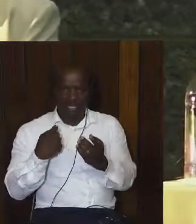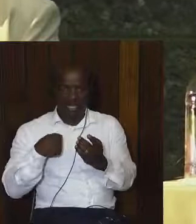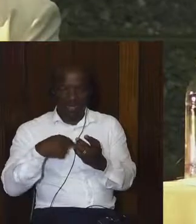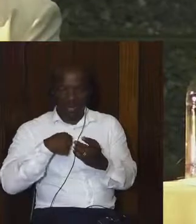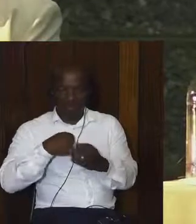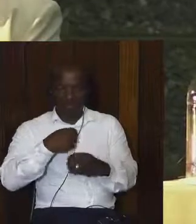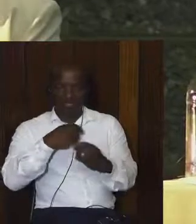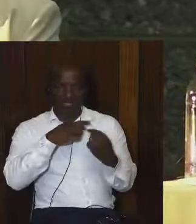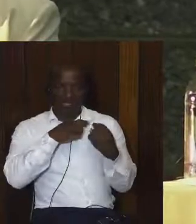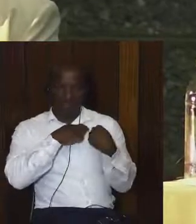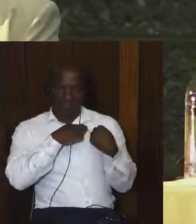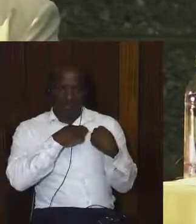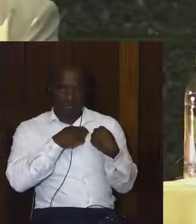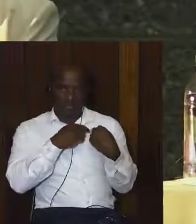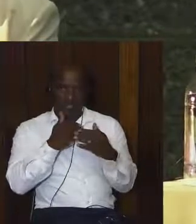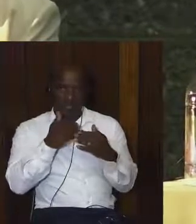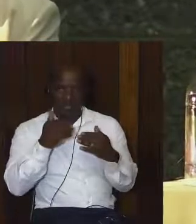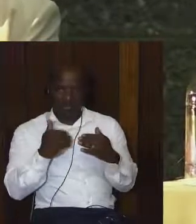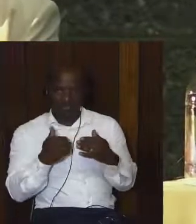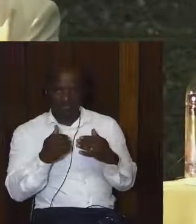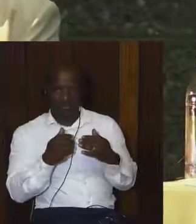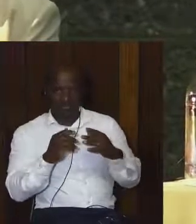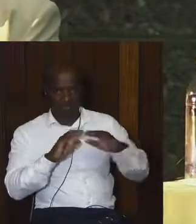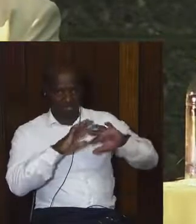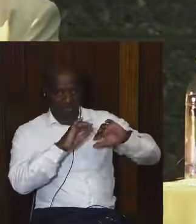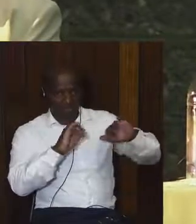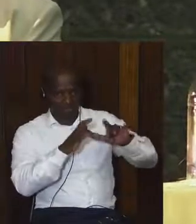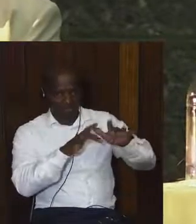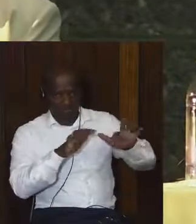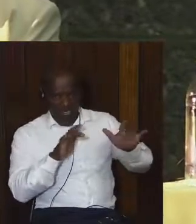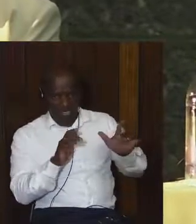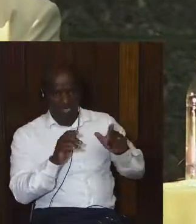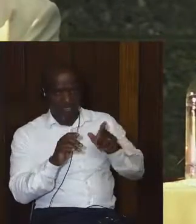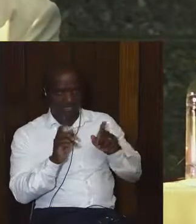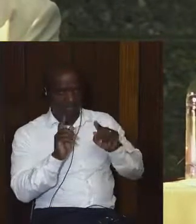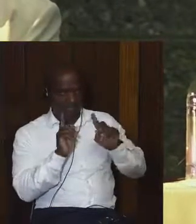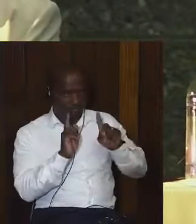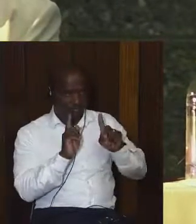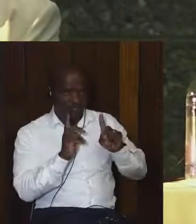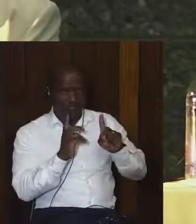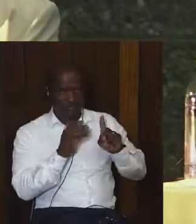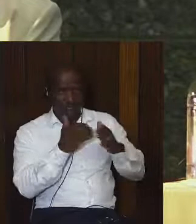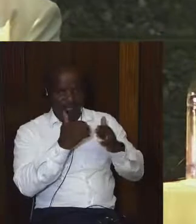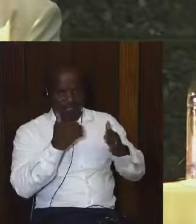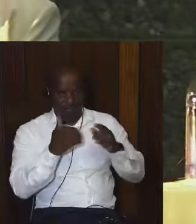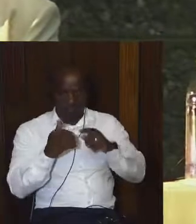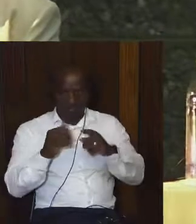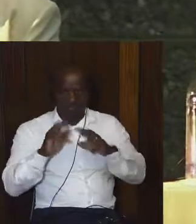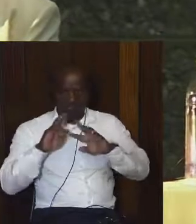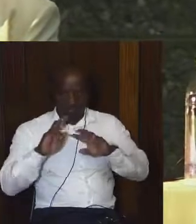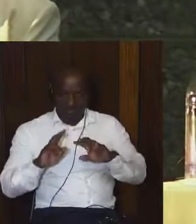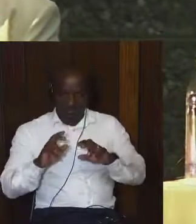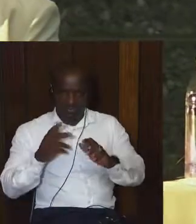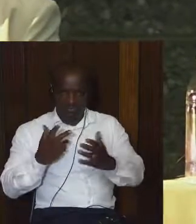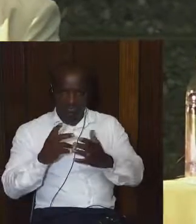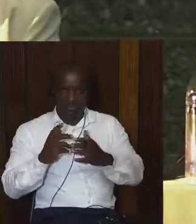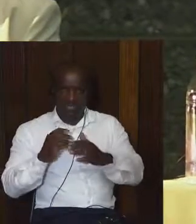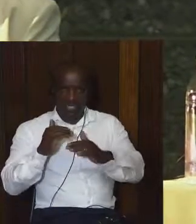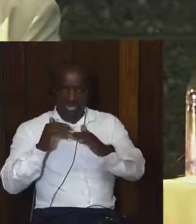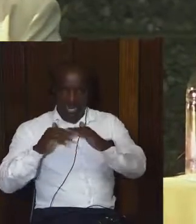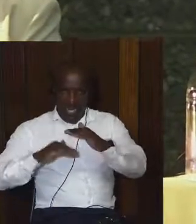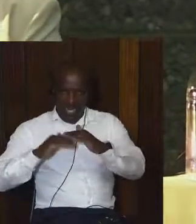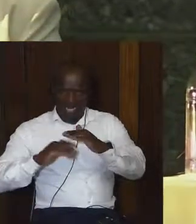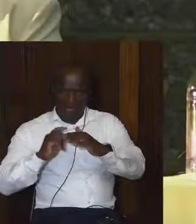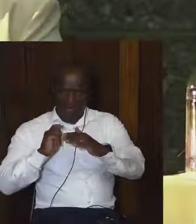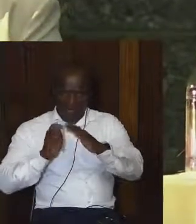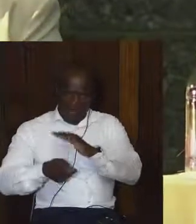Before we go to Treasury, we must find funds in the department, and with the underspending, we were in a position to